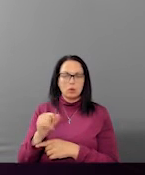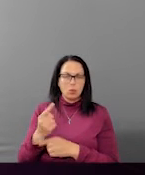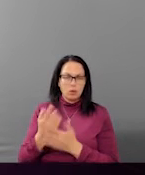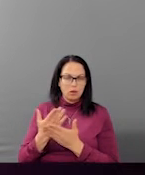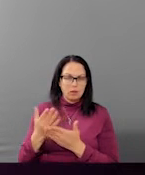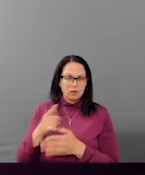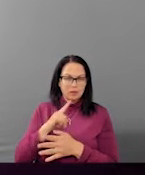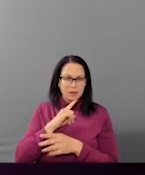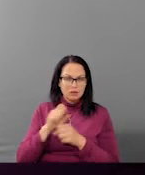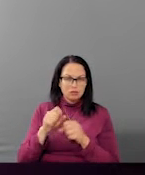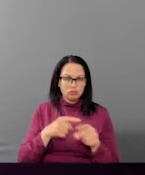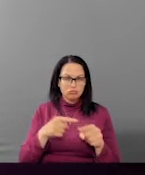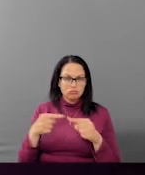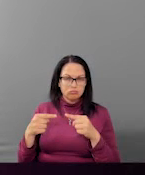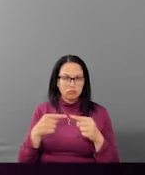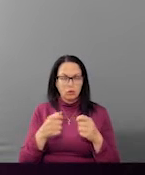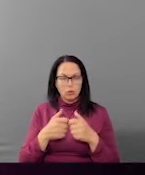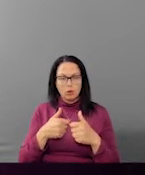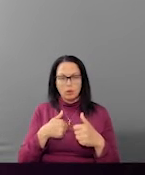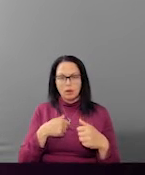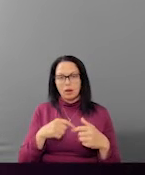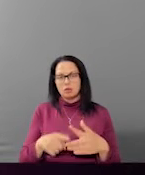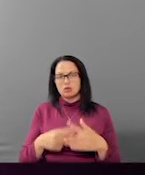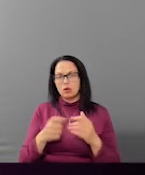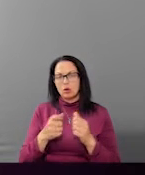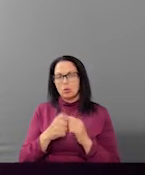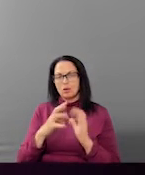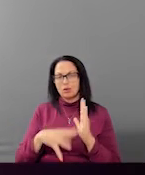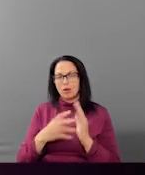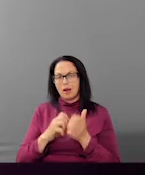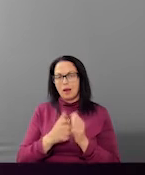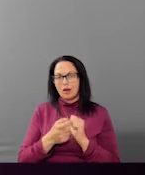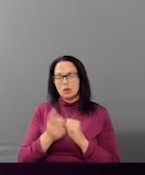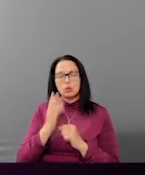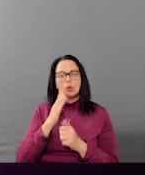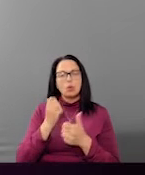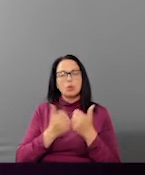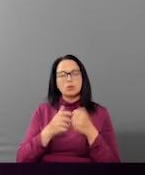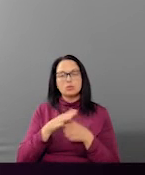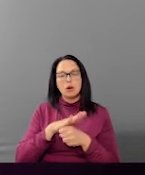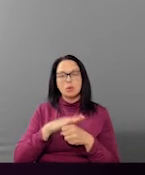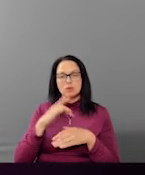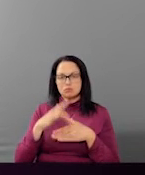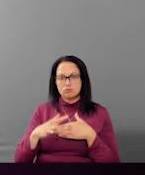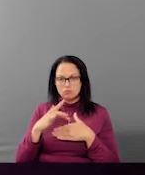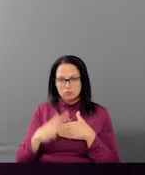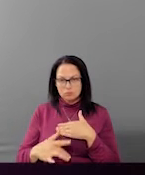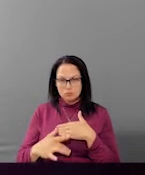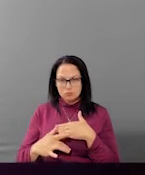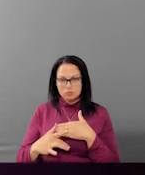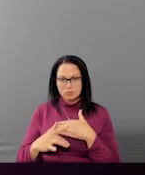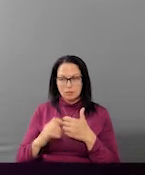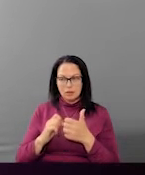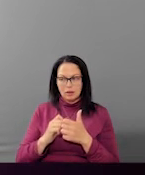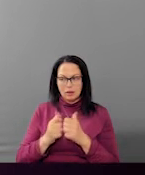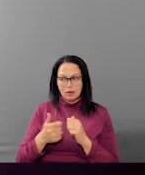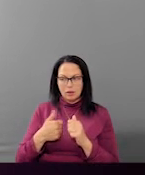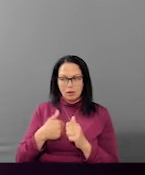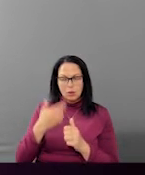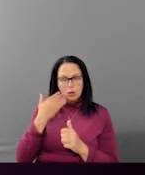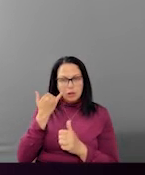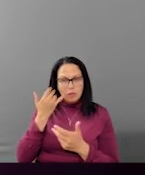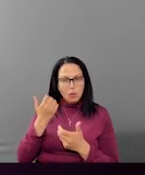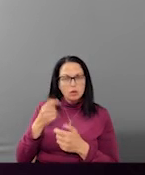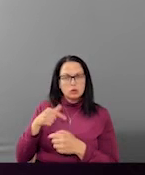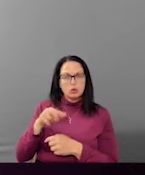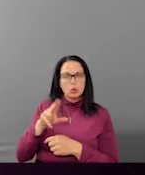really struggled with when I was first getting started with the graph is I was like, how do you know what properties are available? Like, what if I want to query for attitude? Like,